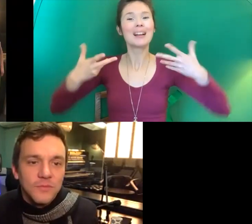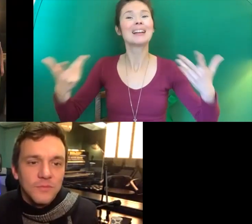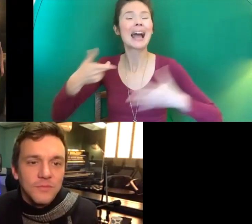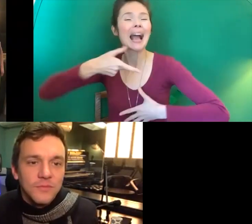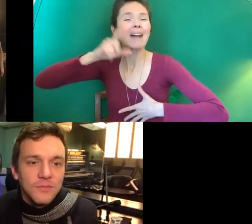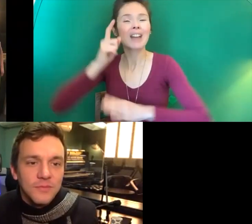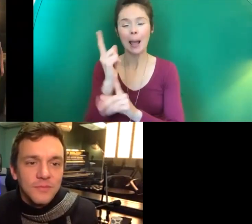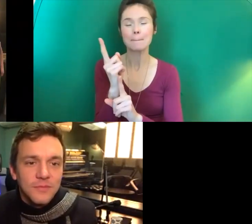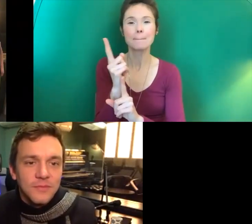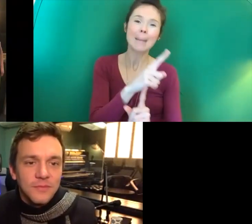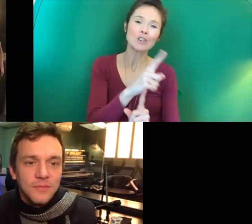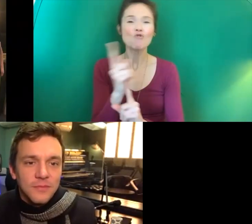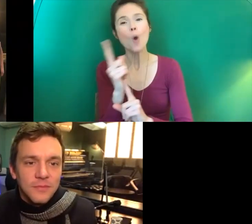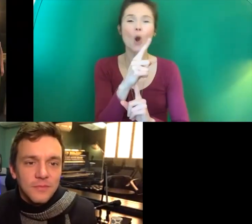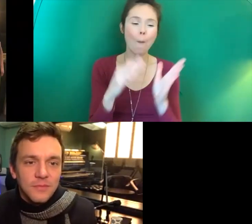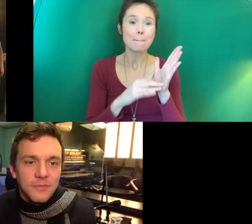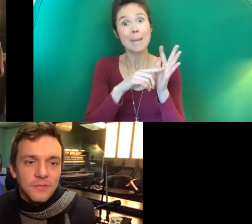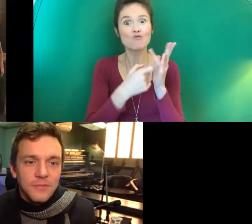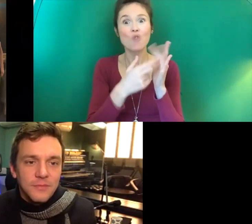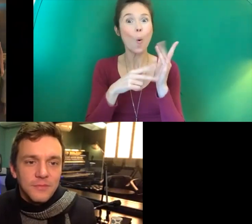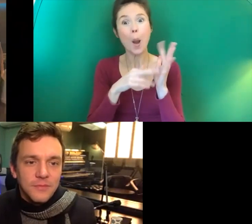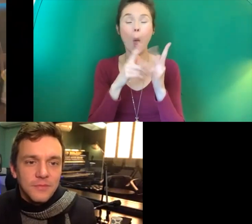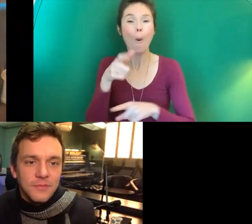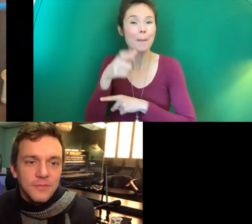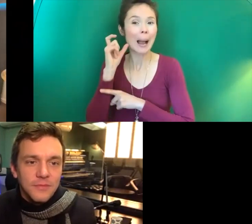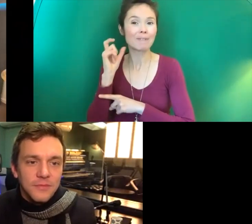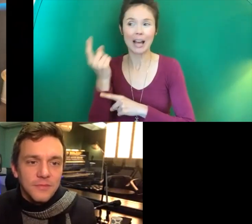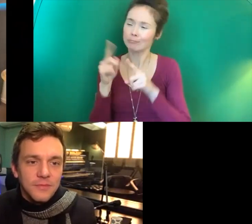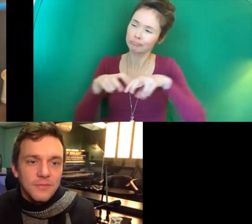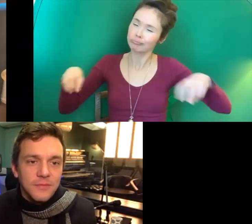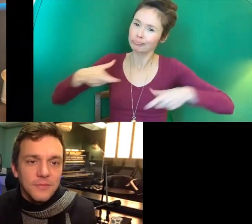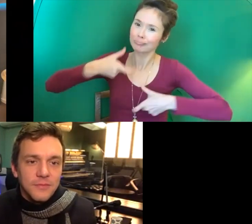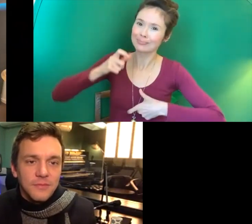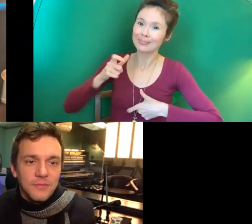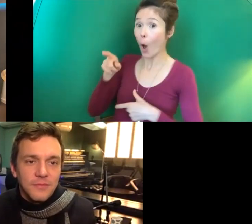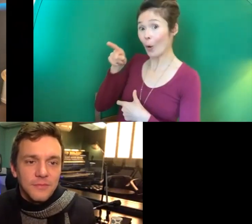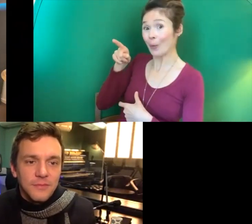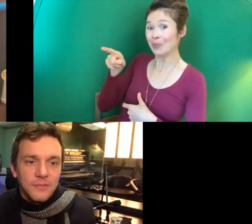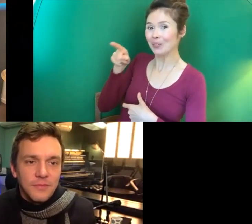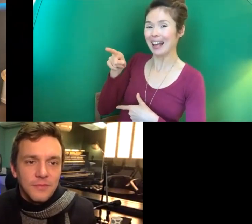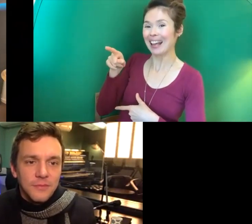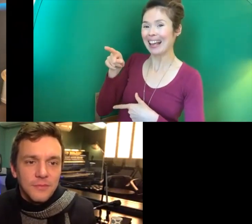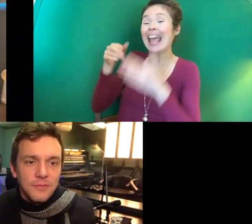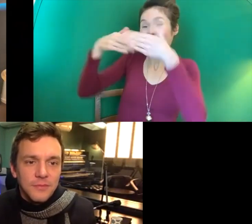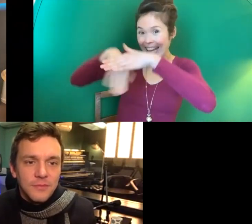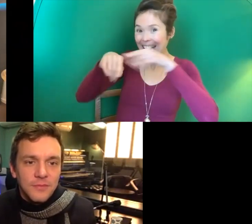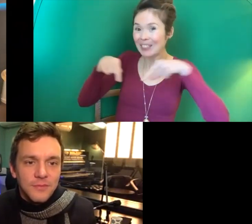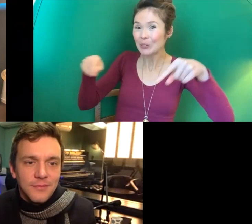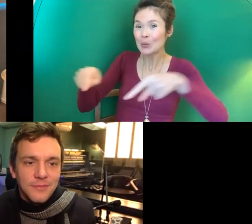it's all accessible there. So there's a little bit of footage of us in the studio and John going, thank God we're getting them out